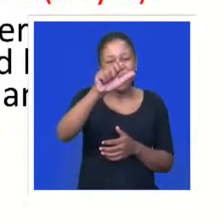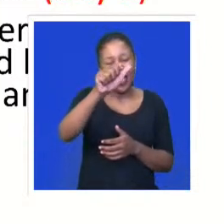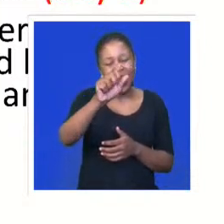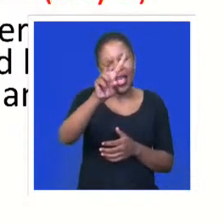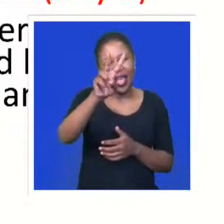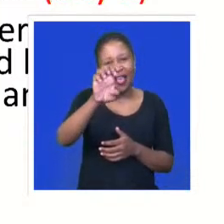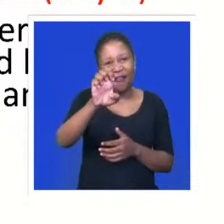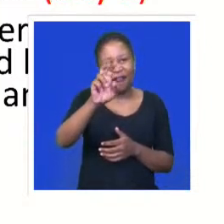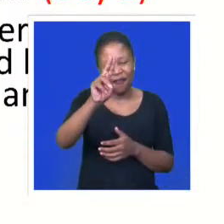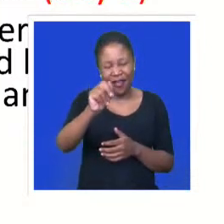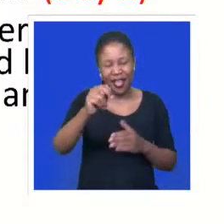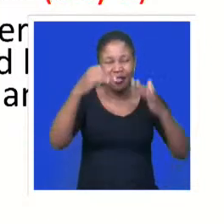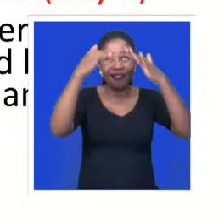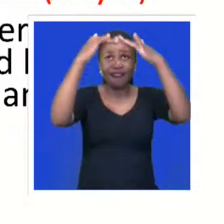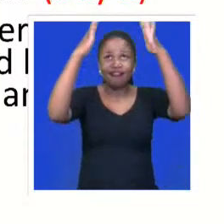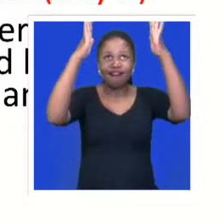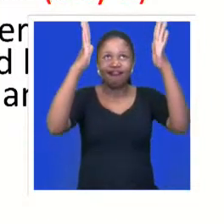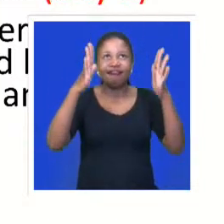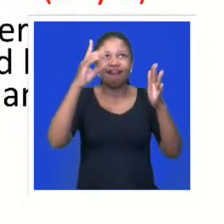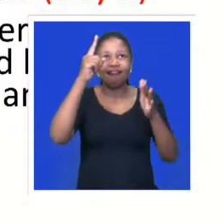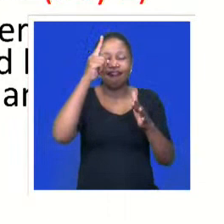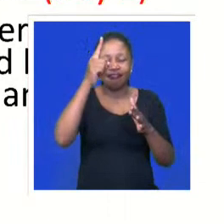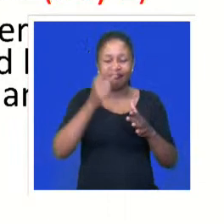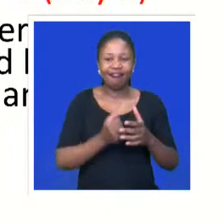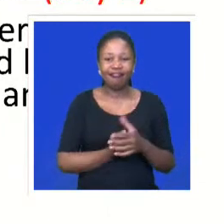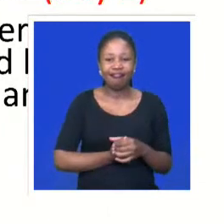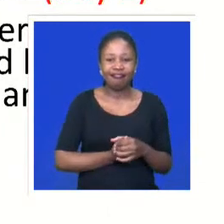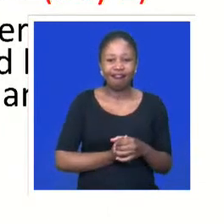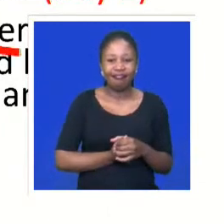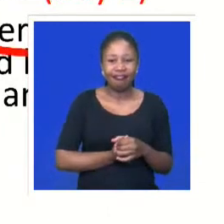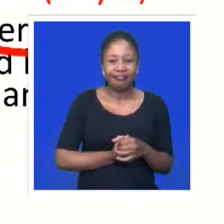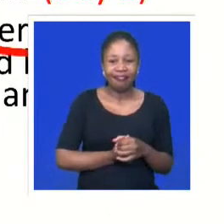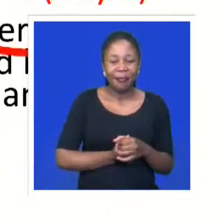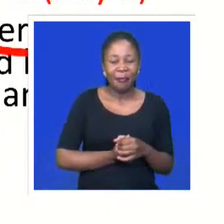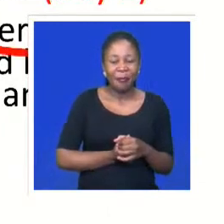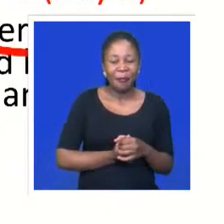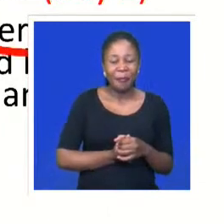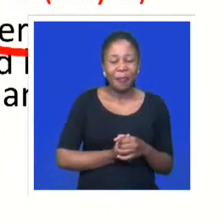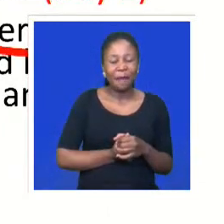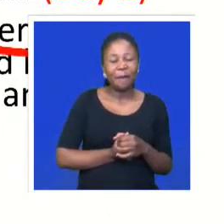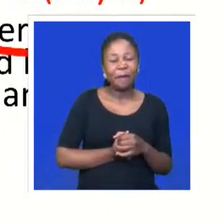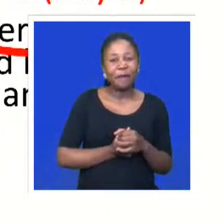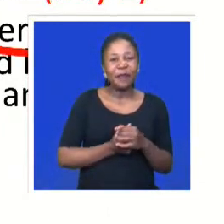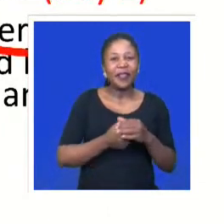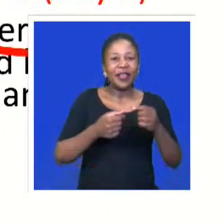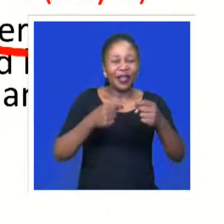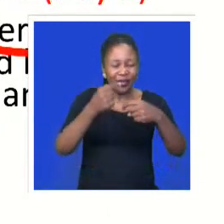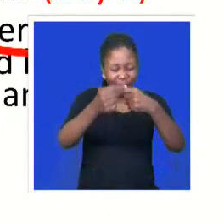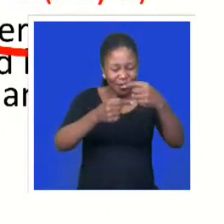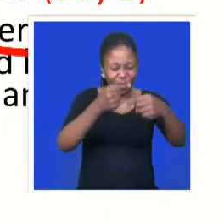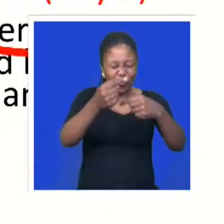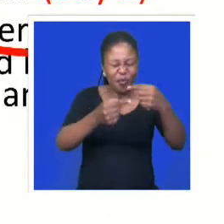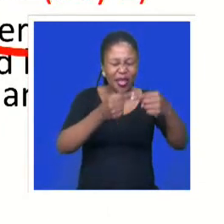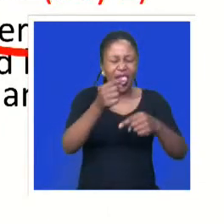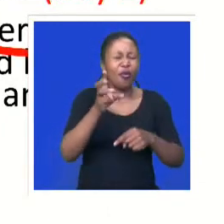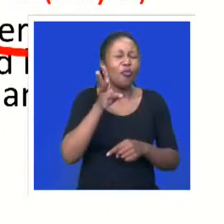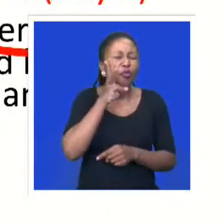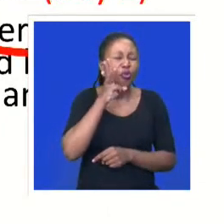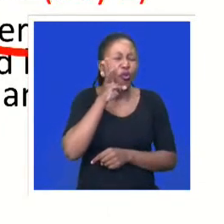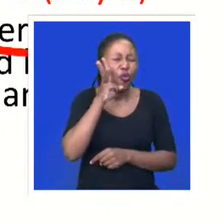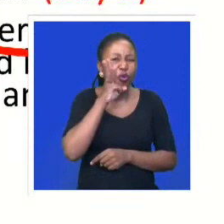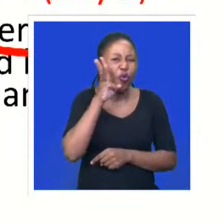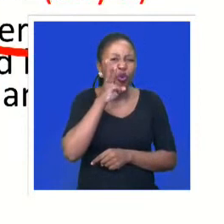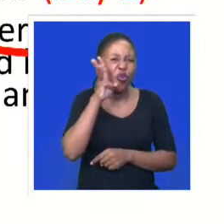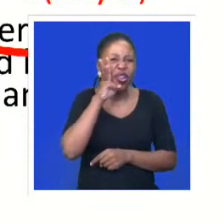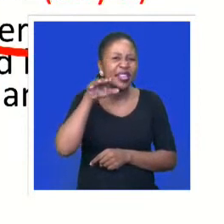Genesis 1 verse 9. And God said, let the waters under the heaven gather together